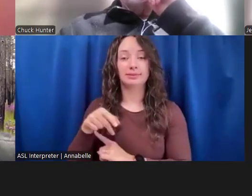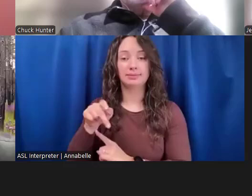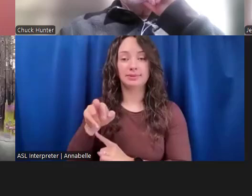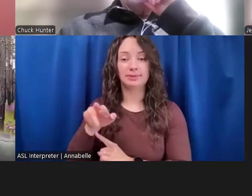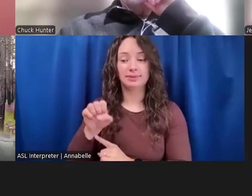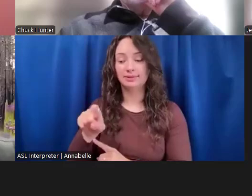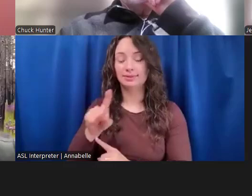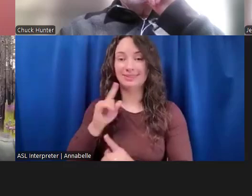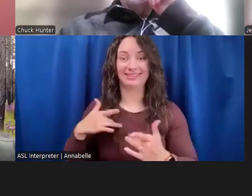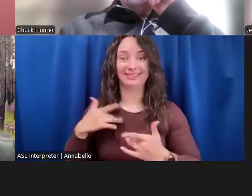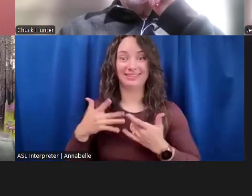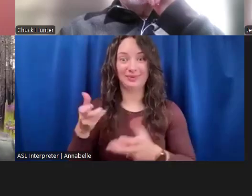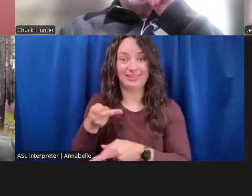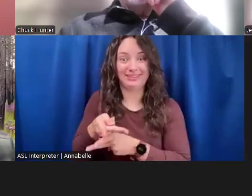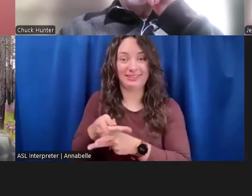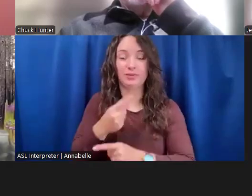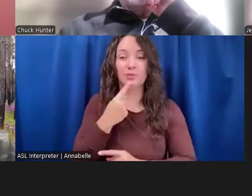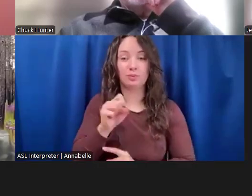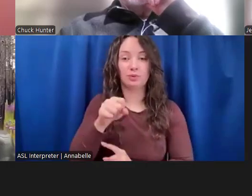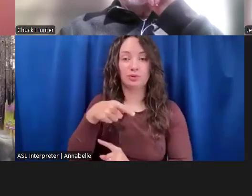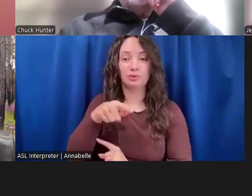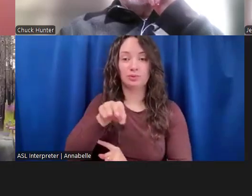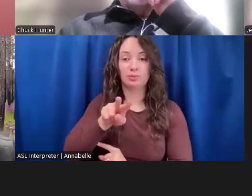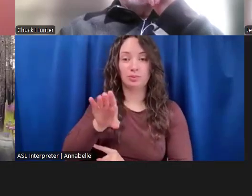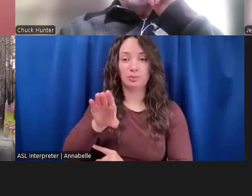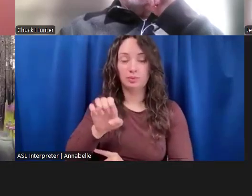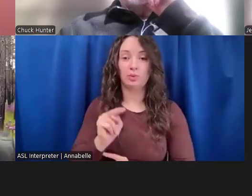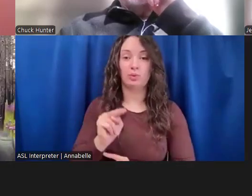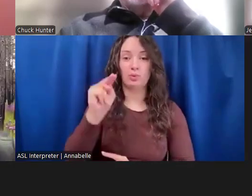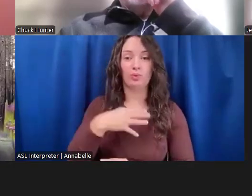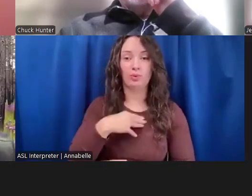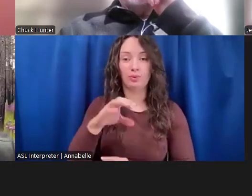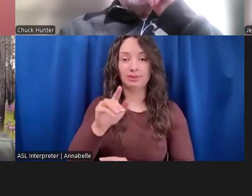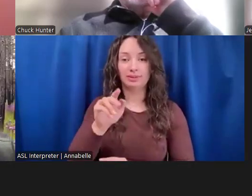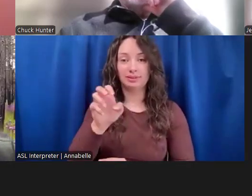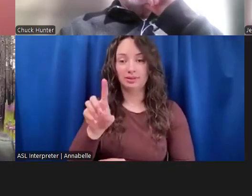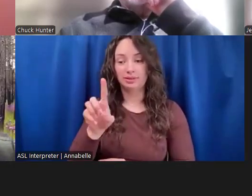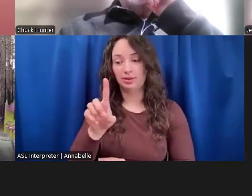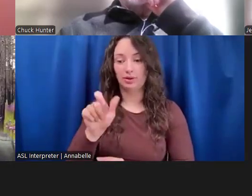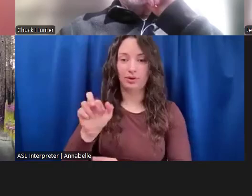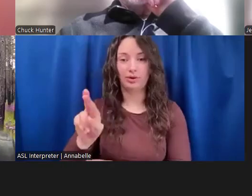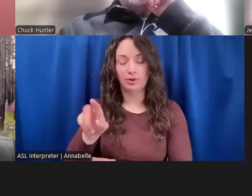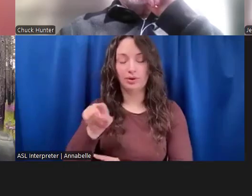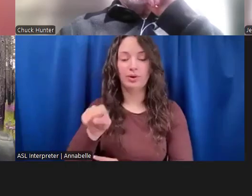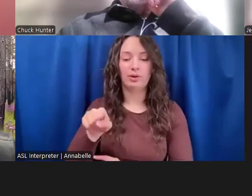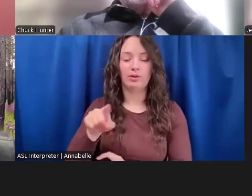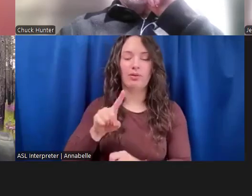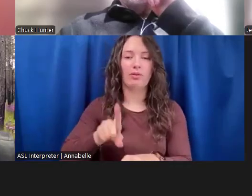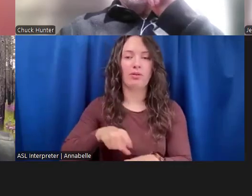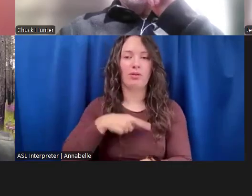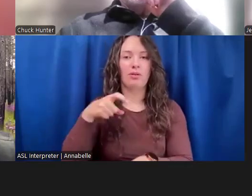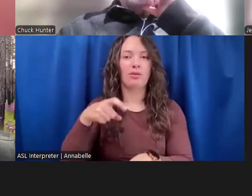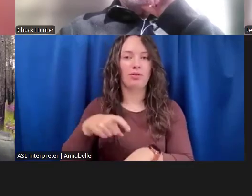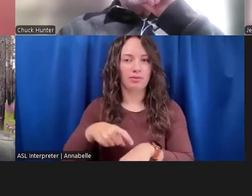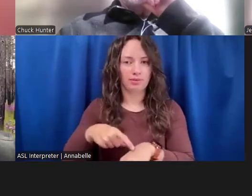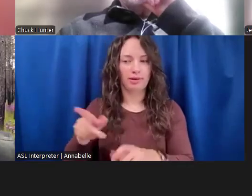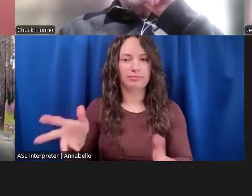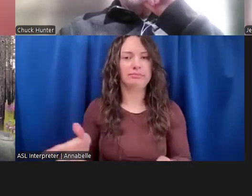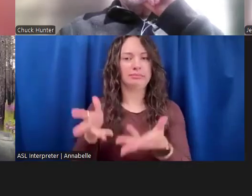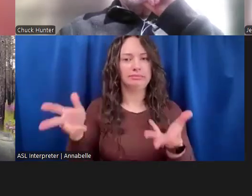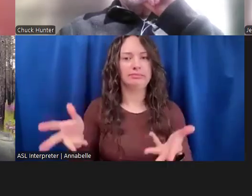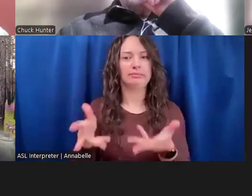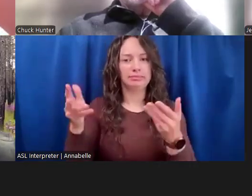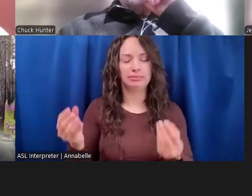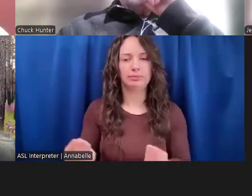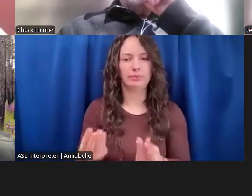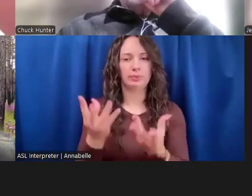spruce, or northern white cedar, those are slow, or western red cedar, those take a long time to get going and built up.